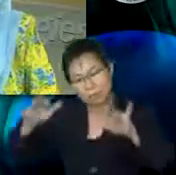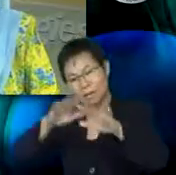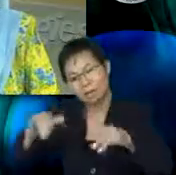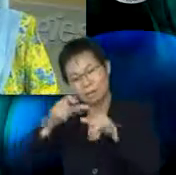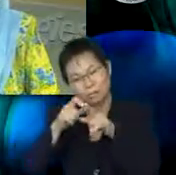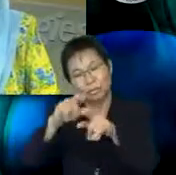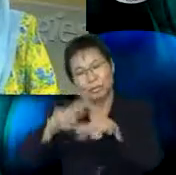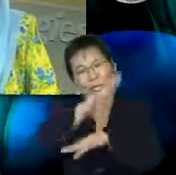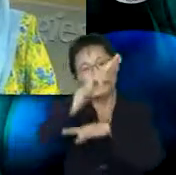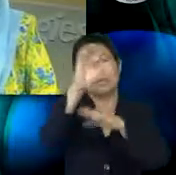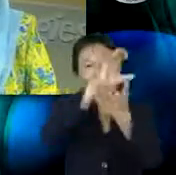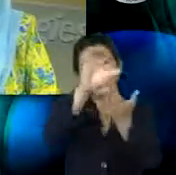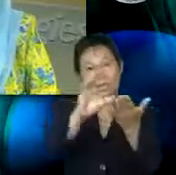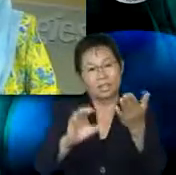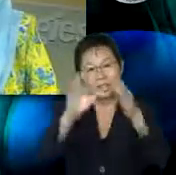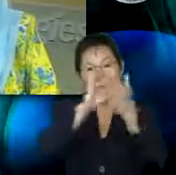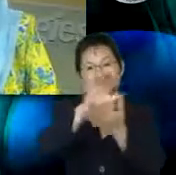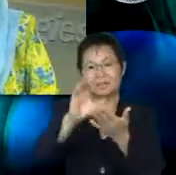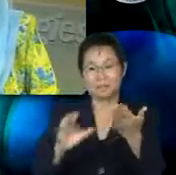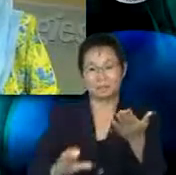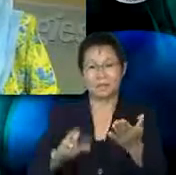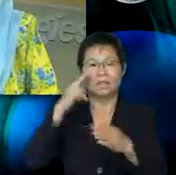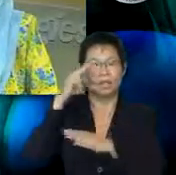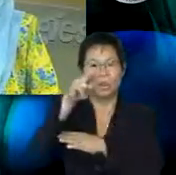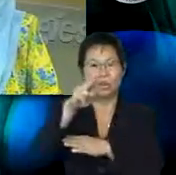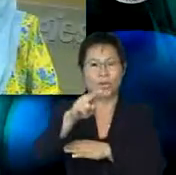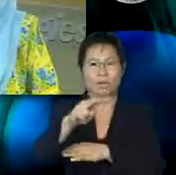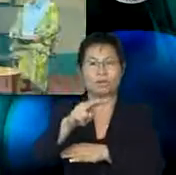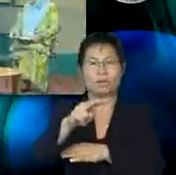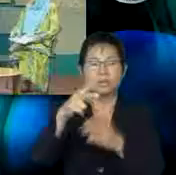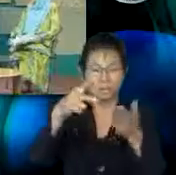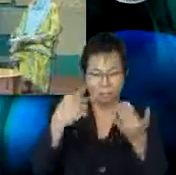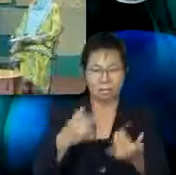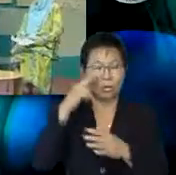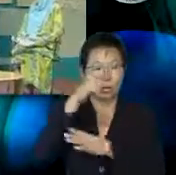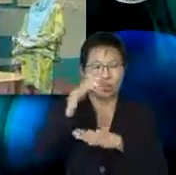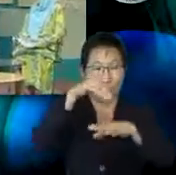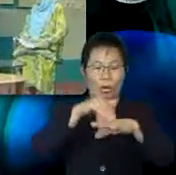terms with the use of a chart. Let us look at this segment on the screen now.